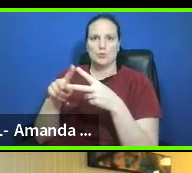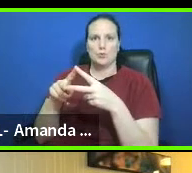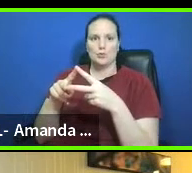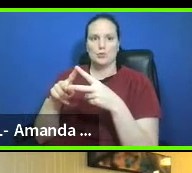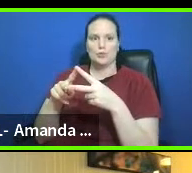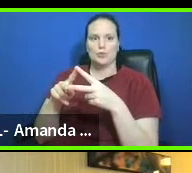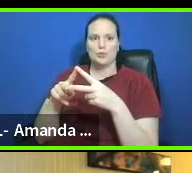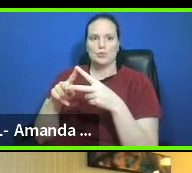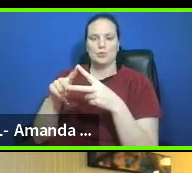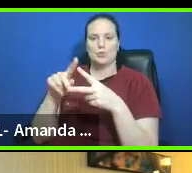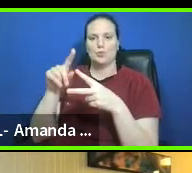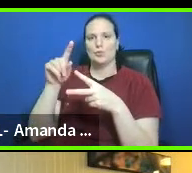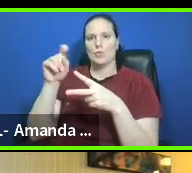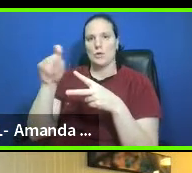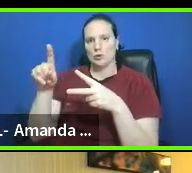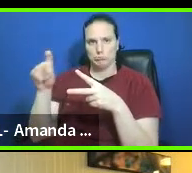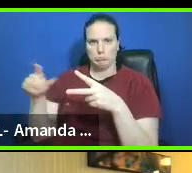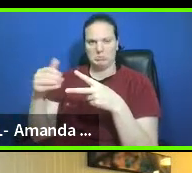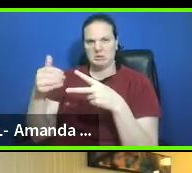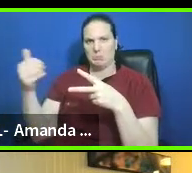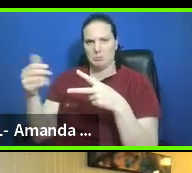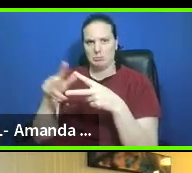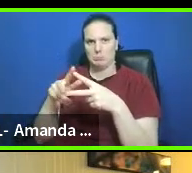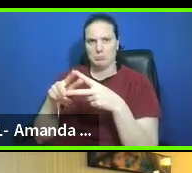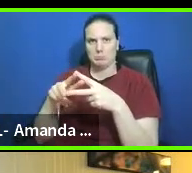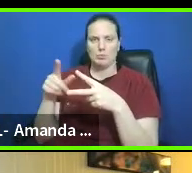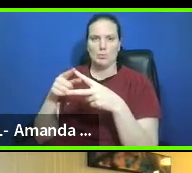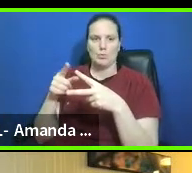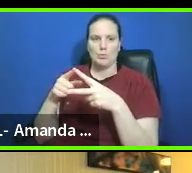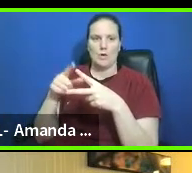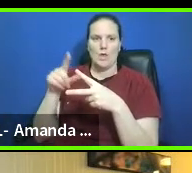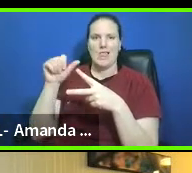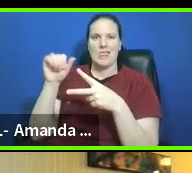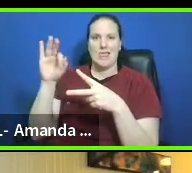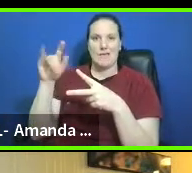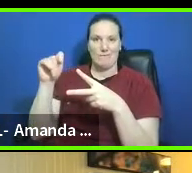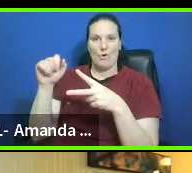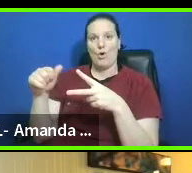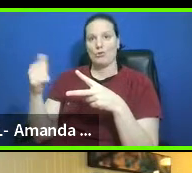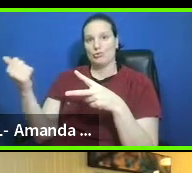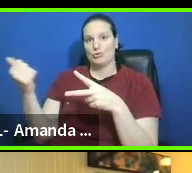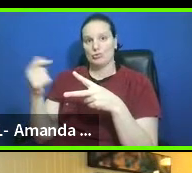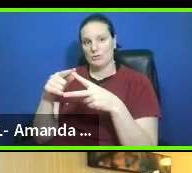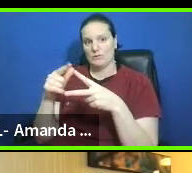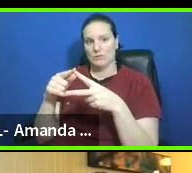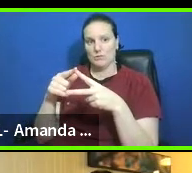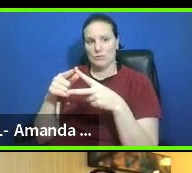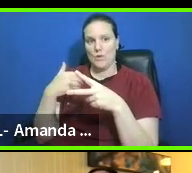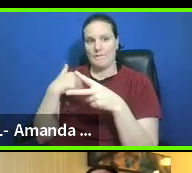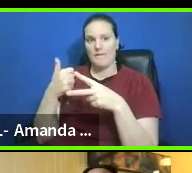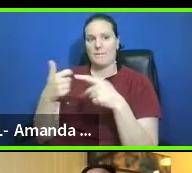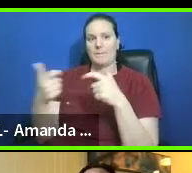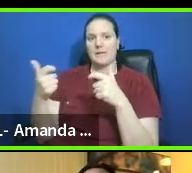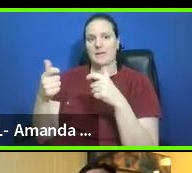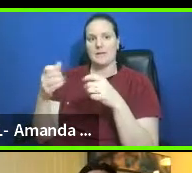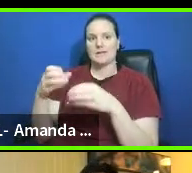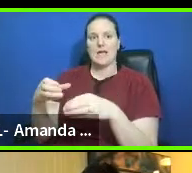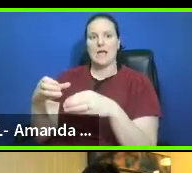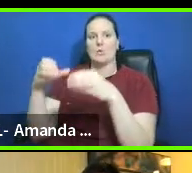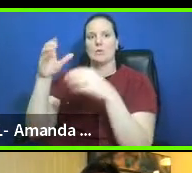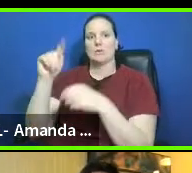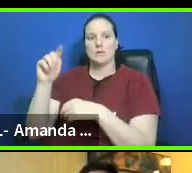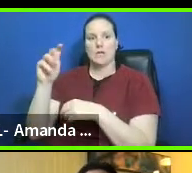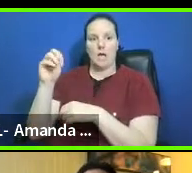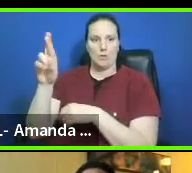of questions. One has to do with the lift alternative, and you have those big towers.